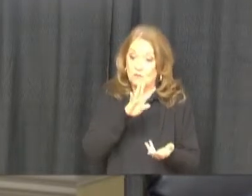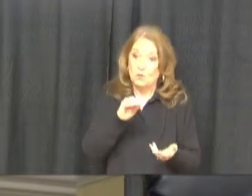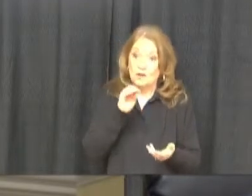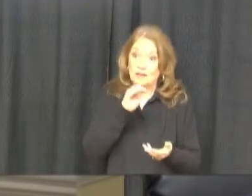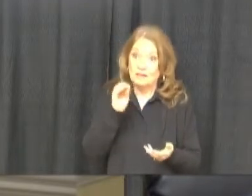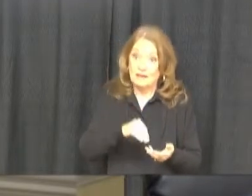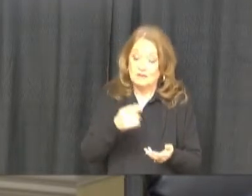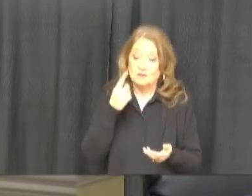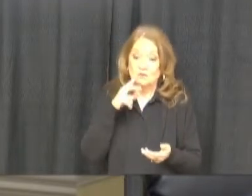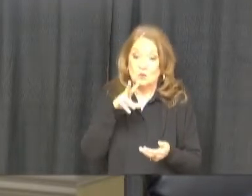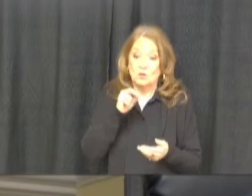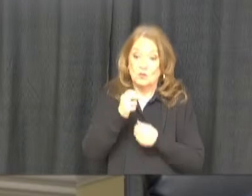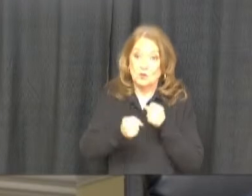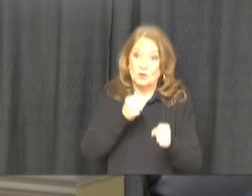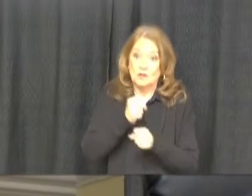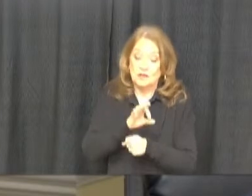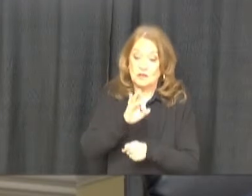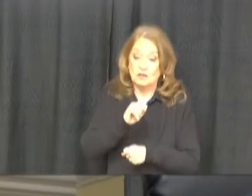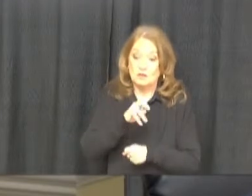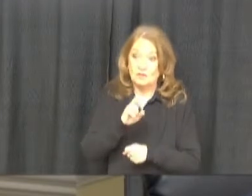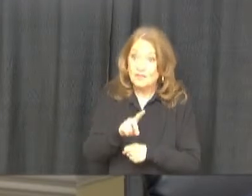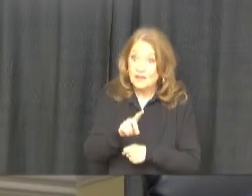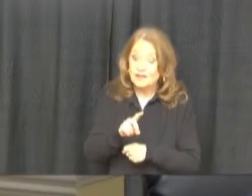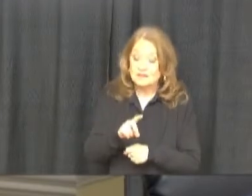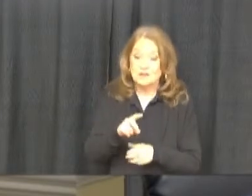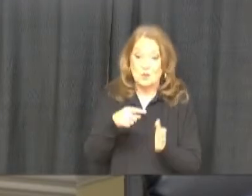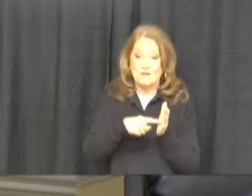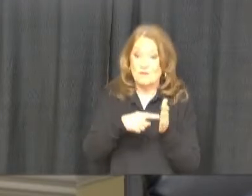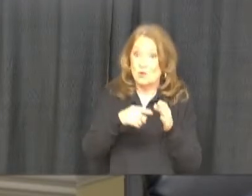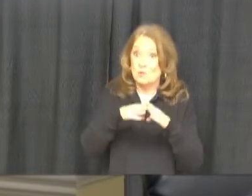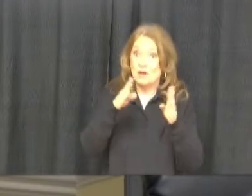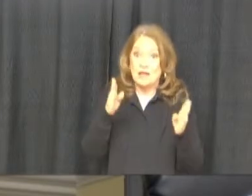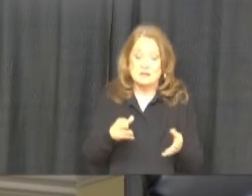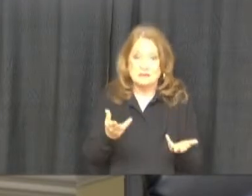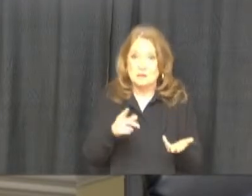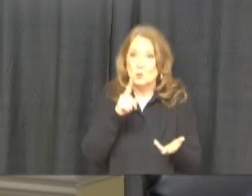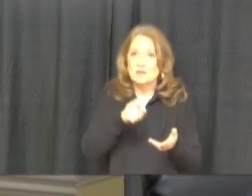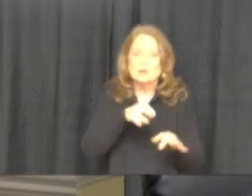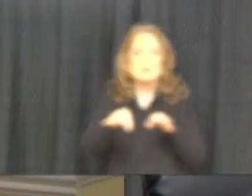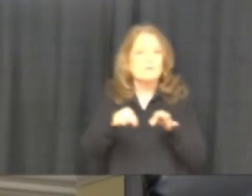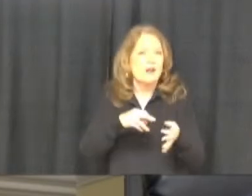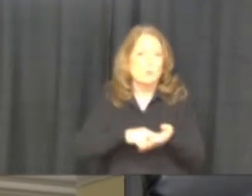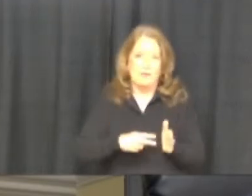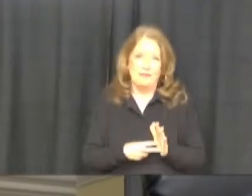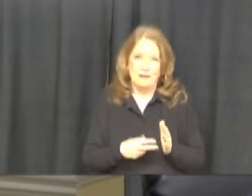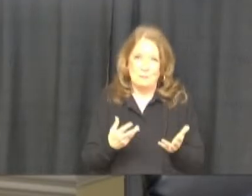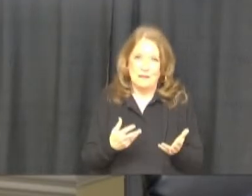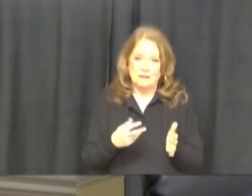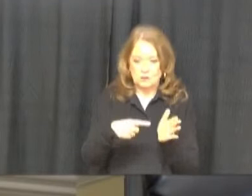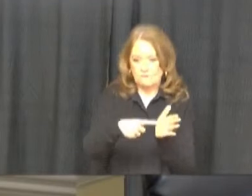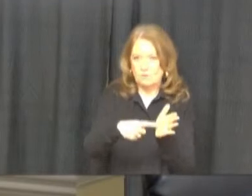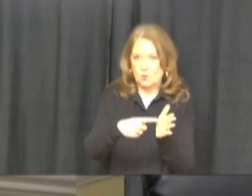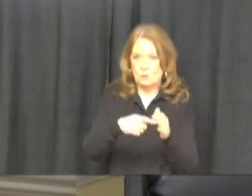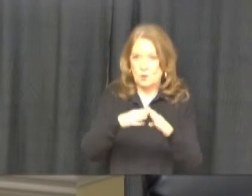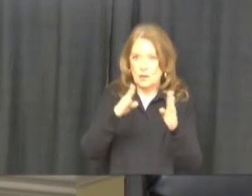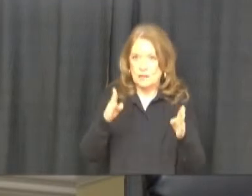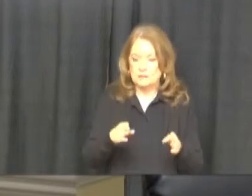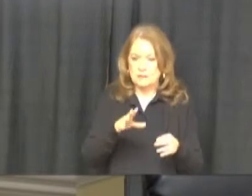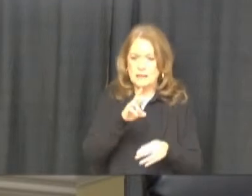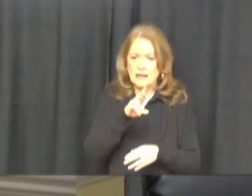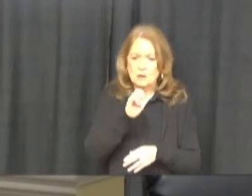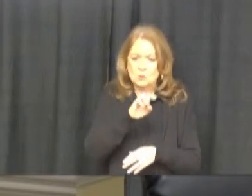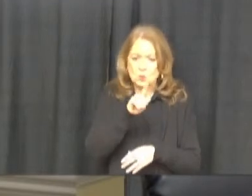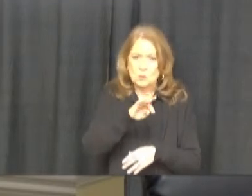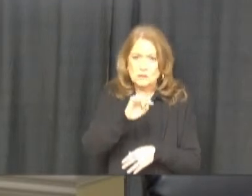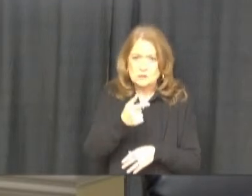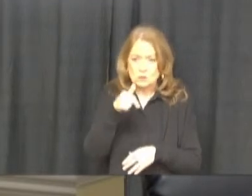$40,000 for a 30-year fixed. So affordable housing, we need to define what affordable housing is, and rezoning these areas